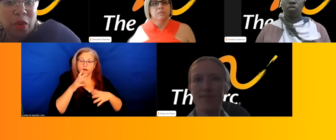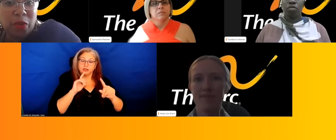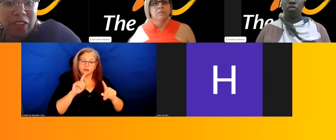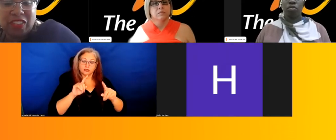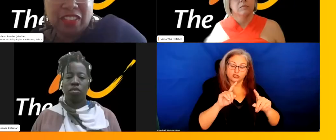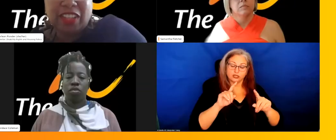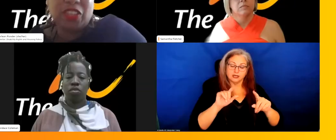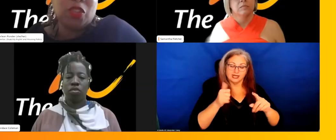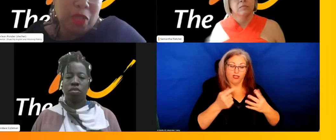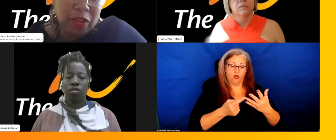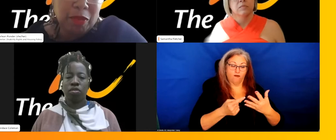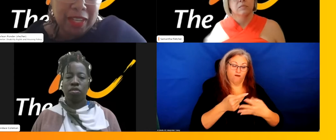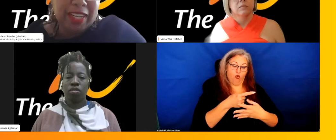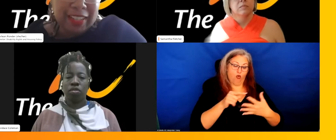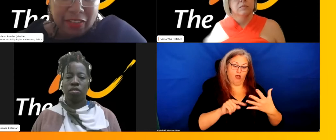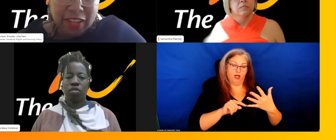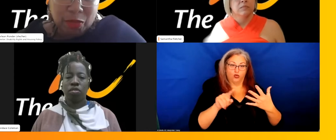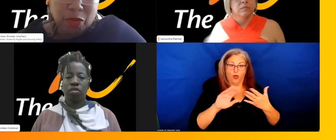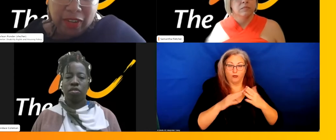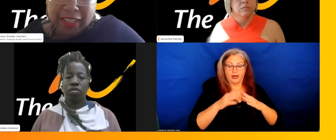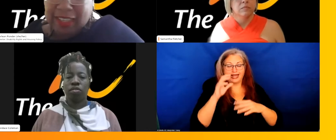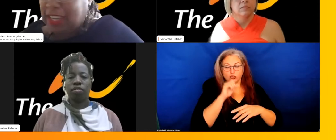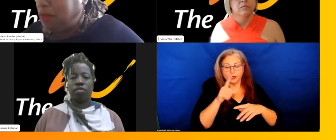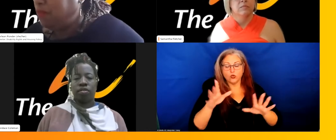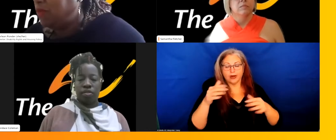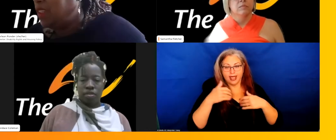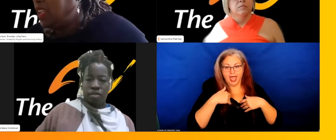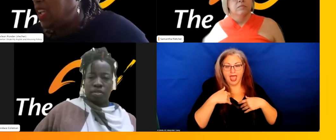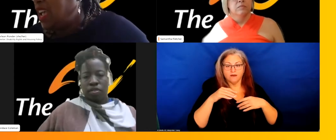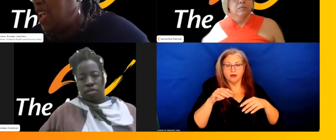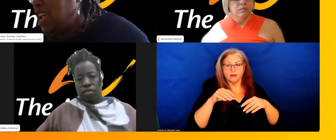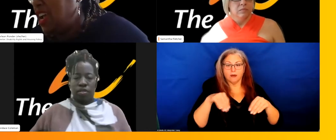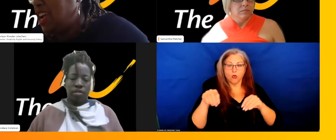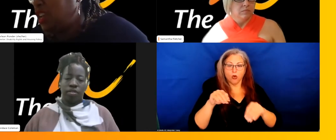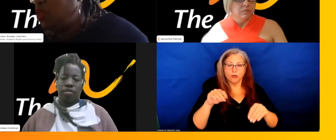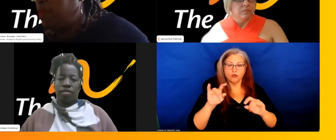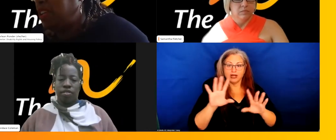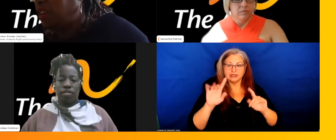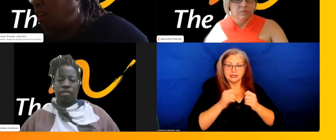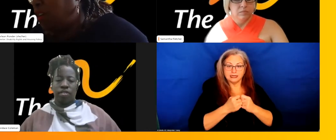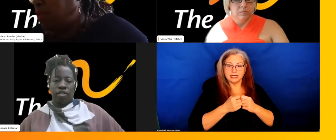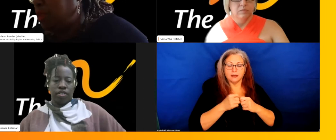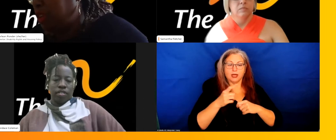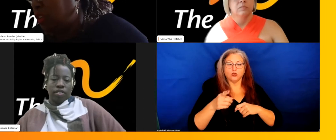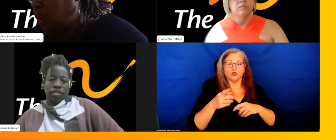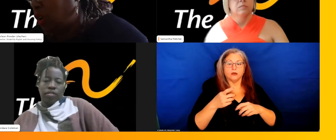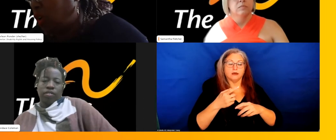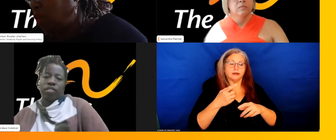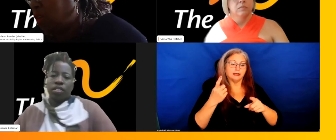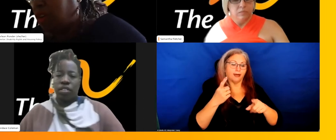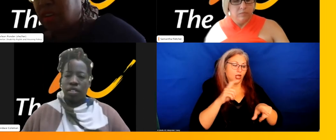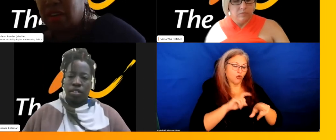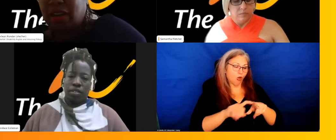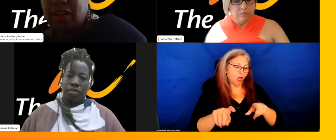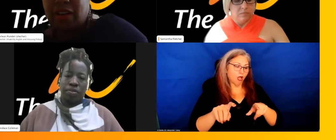other four questions, that's assuming your community does have a mobile crisis team, and you make a call, somebody makes a call.